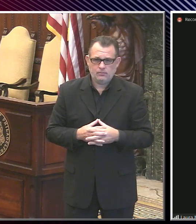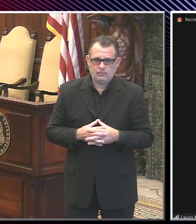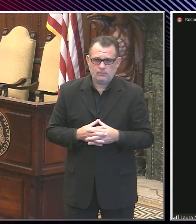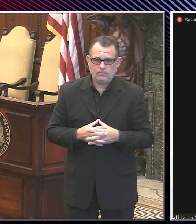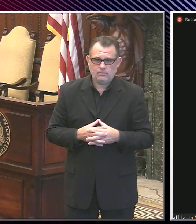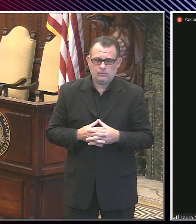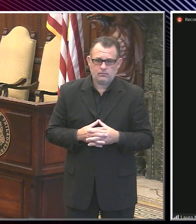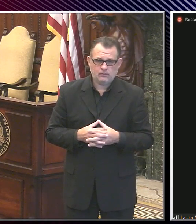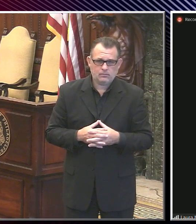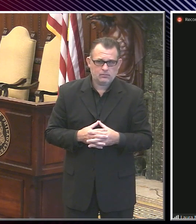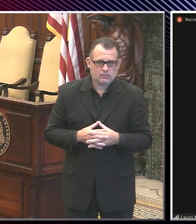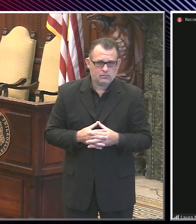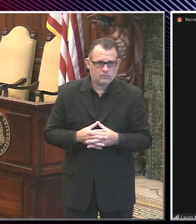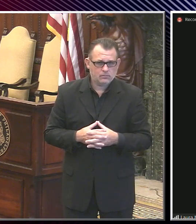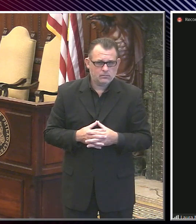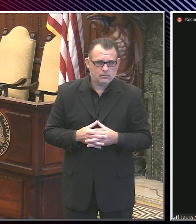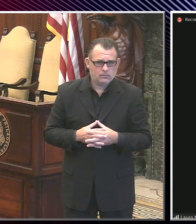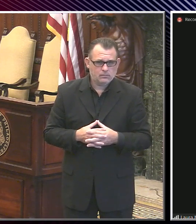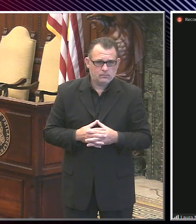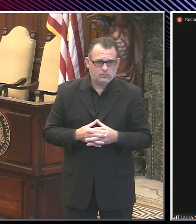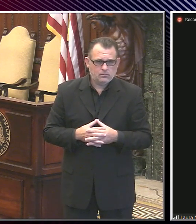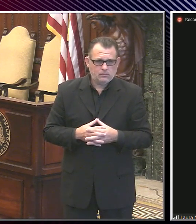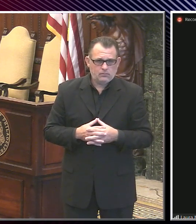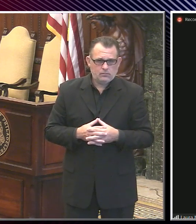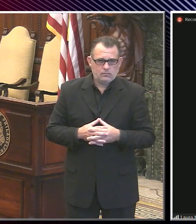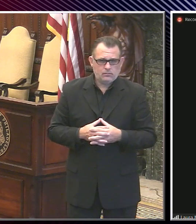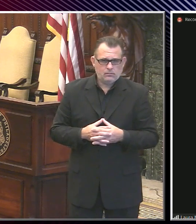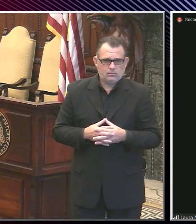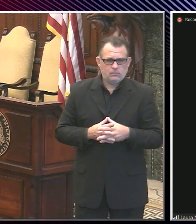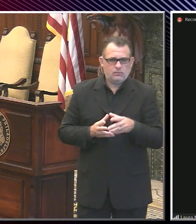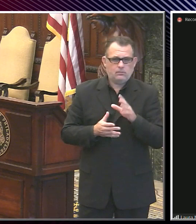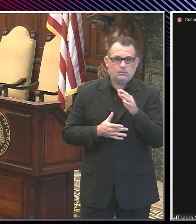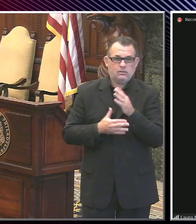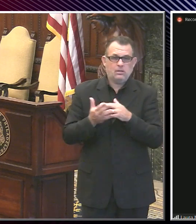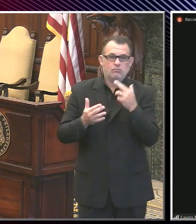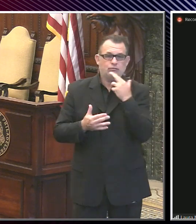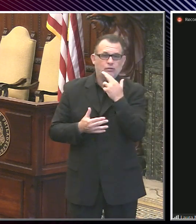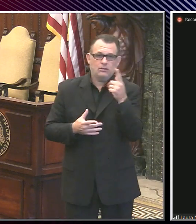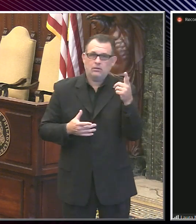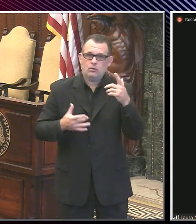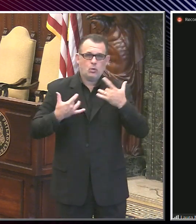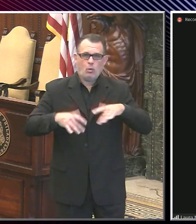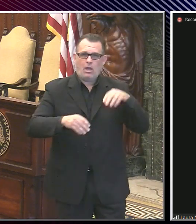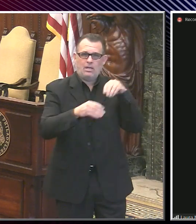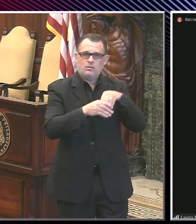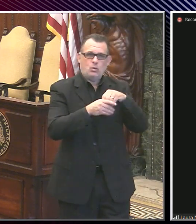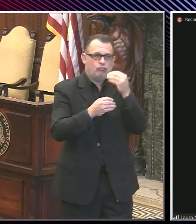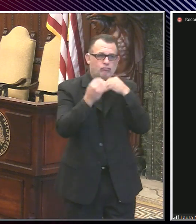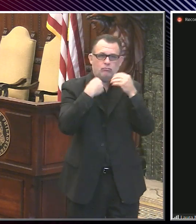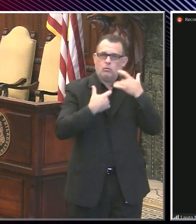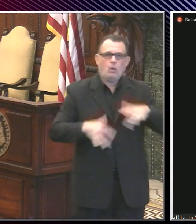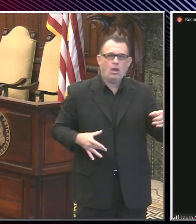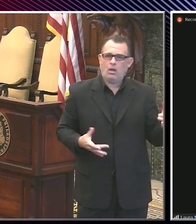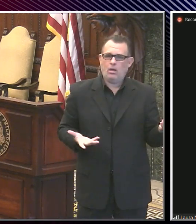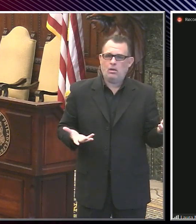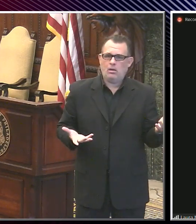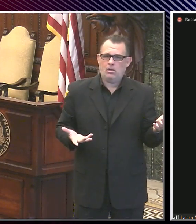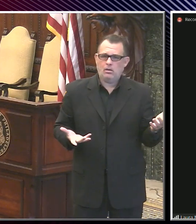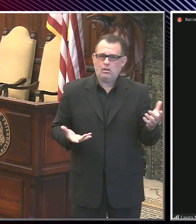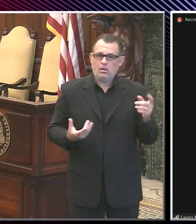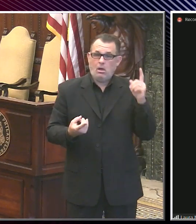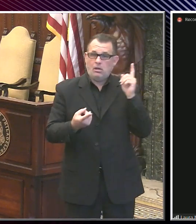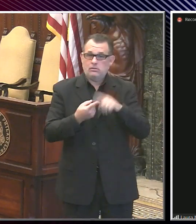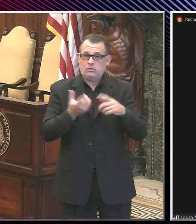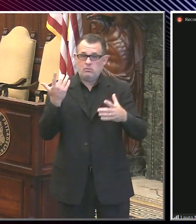restaurant owners who have come out and said that they really wouldn't be comfortable opening indoor dining for quite a while, maybe until there's a vaccine